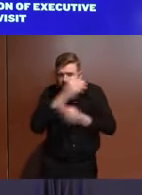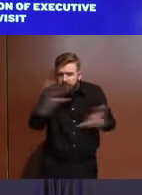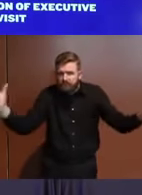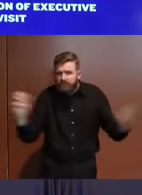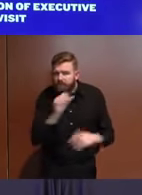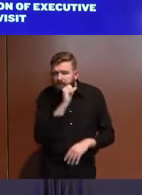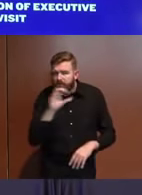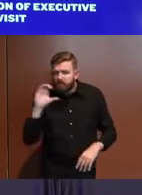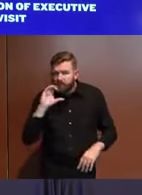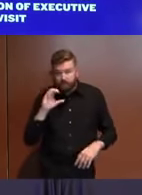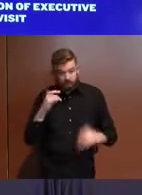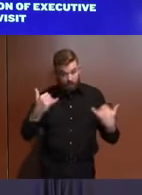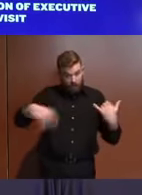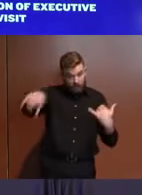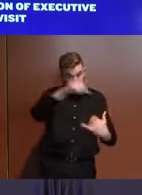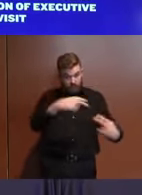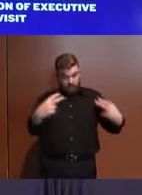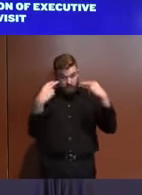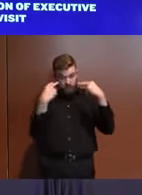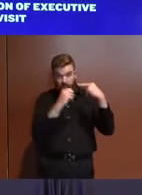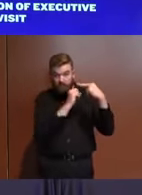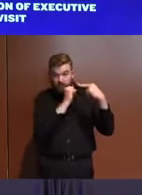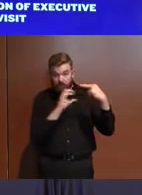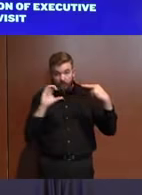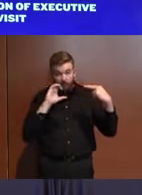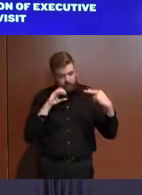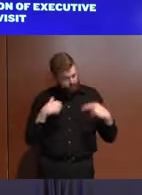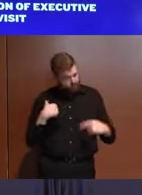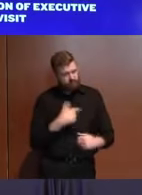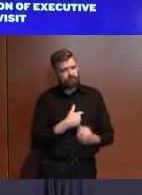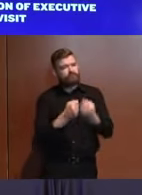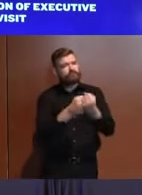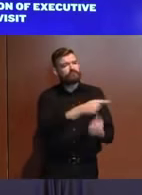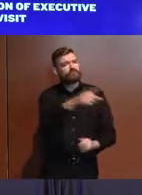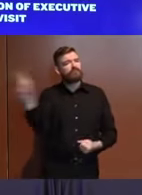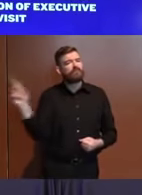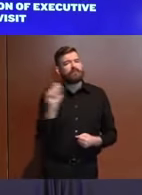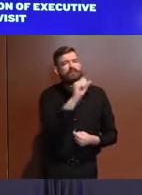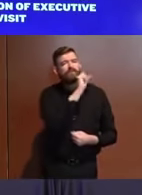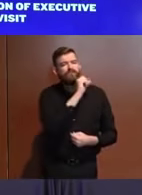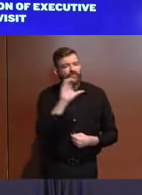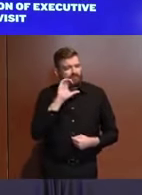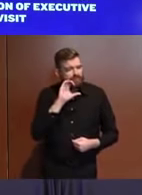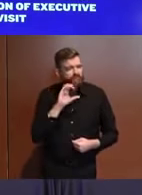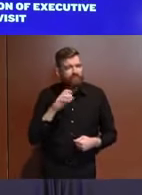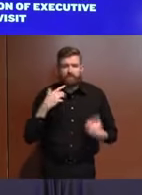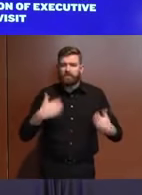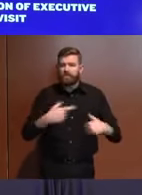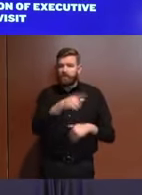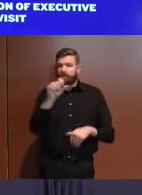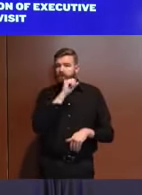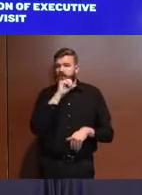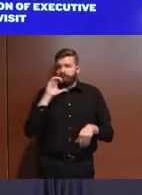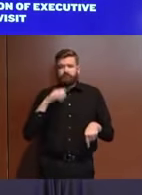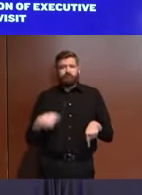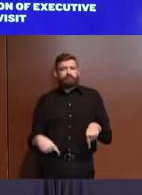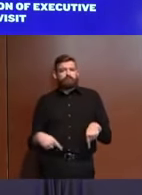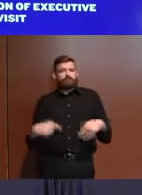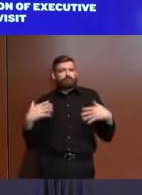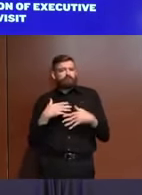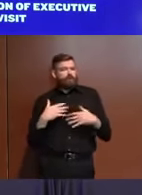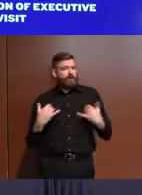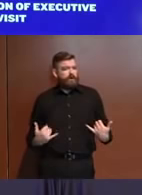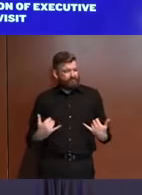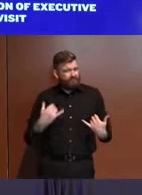your backs. And we know this is a particularly anxiety-provoking time for you all. I also got a